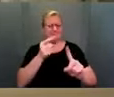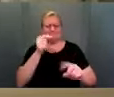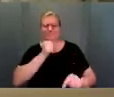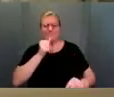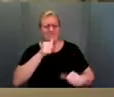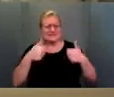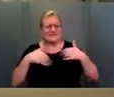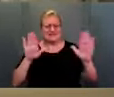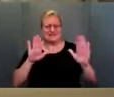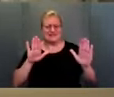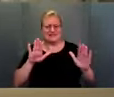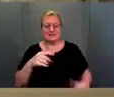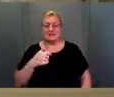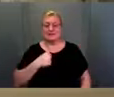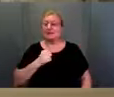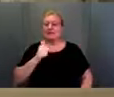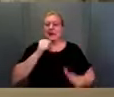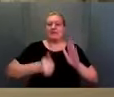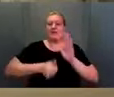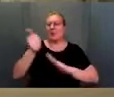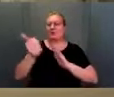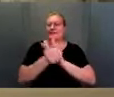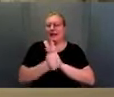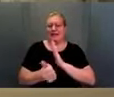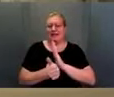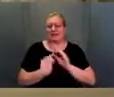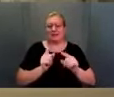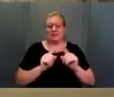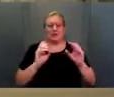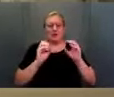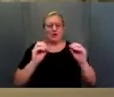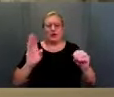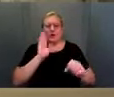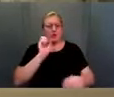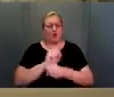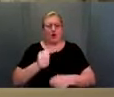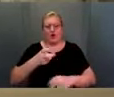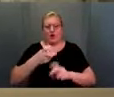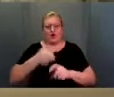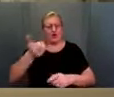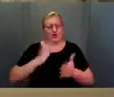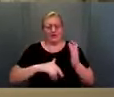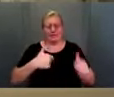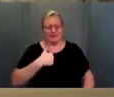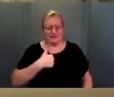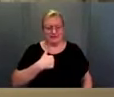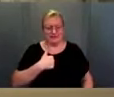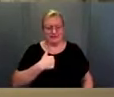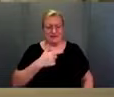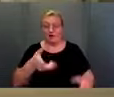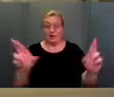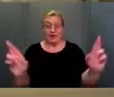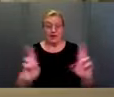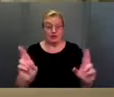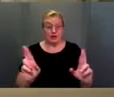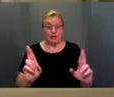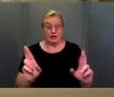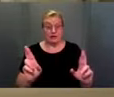may not be the most talented, but no one will outwork me. So get ready, saddle